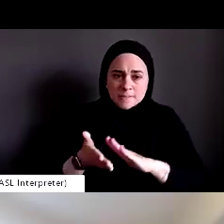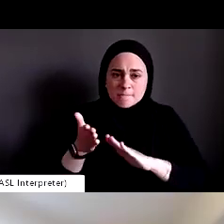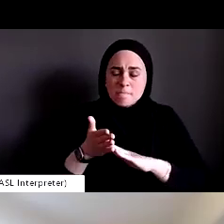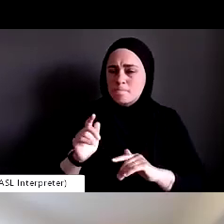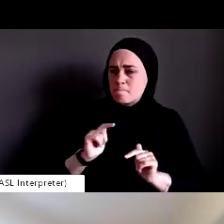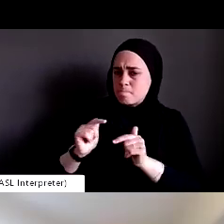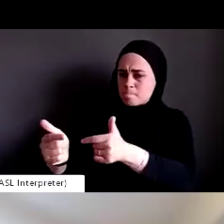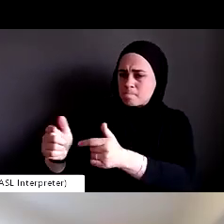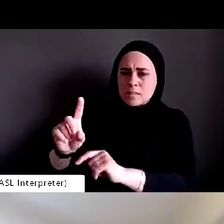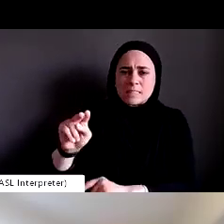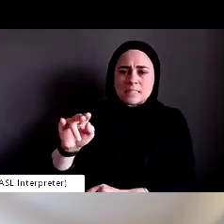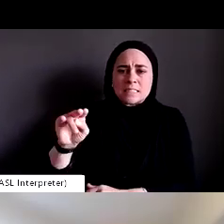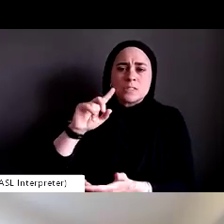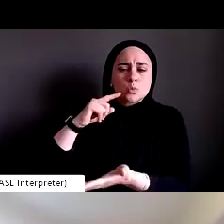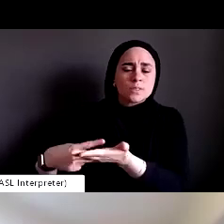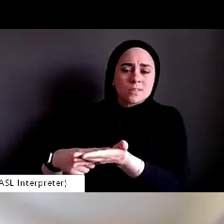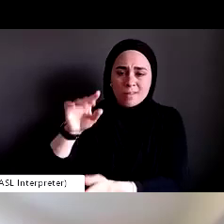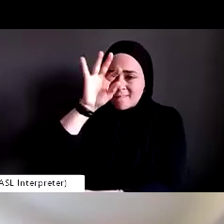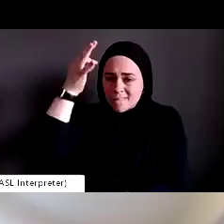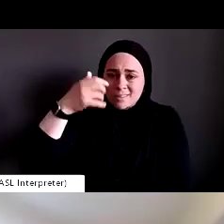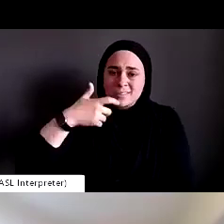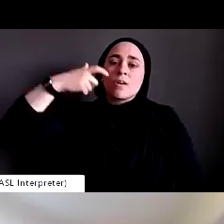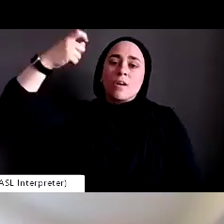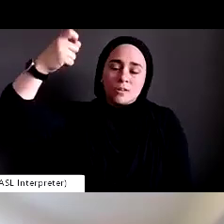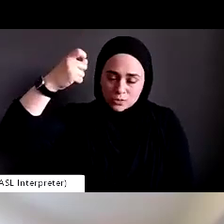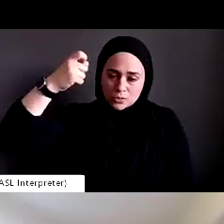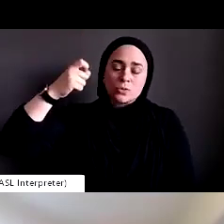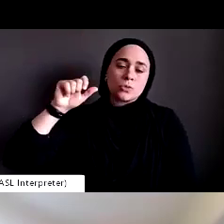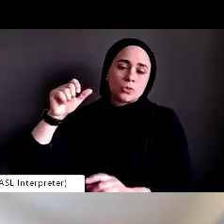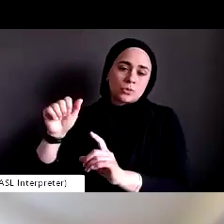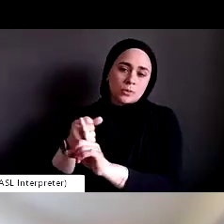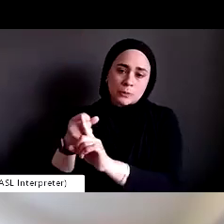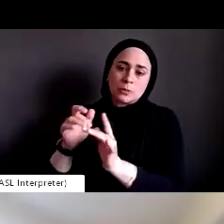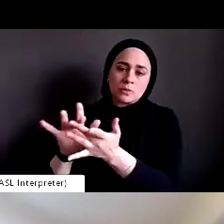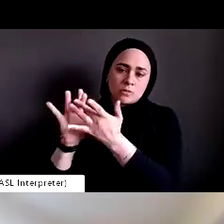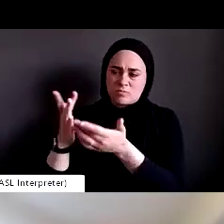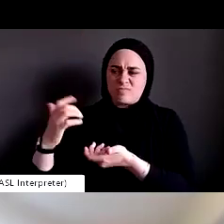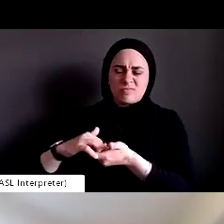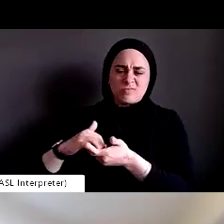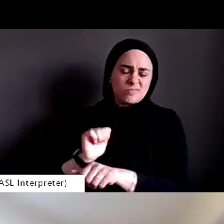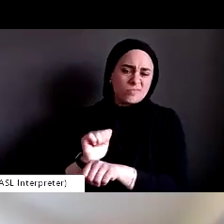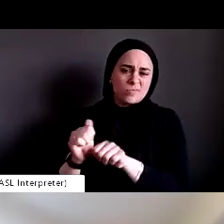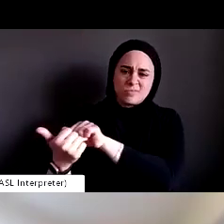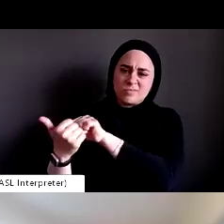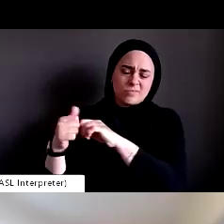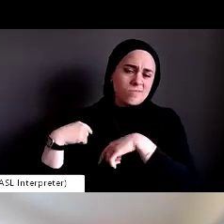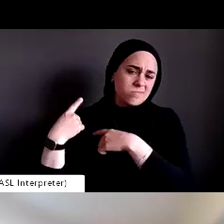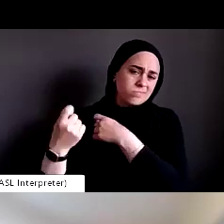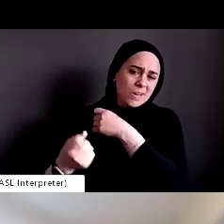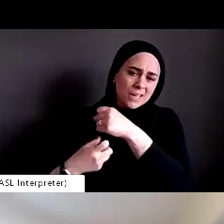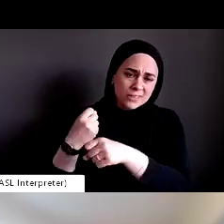just talking about the Francophone Elder Abuse Network, and we've been collaborating with them for many years. And we also are working towards